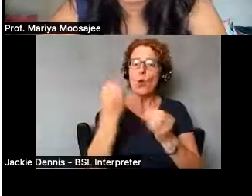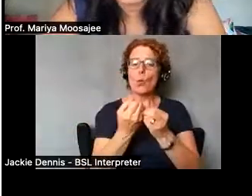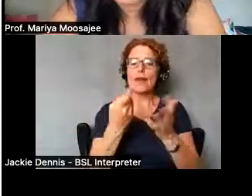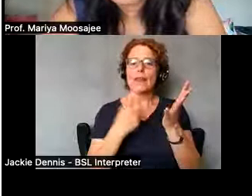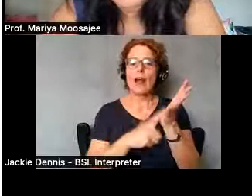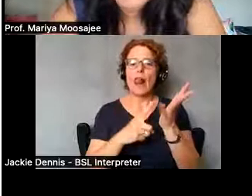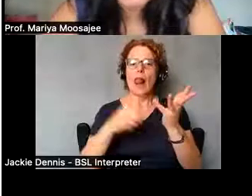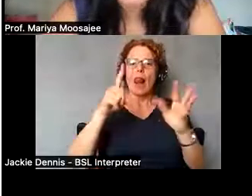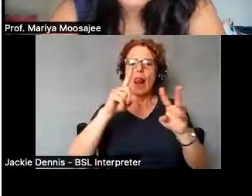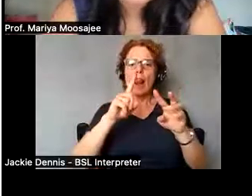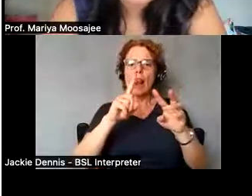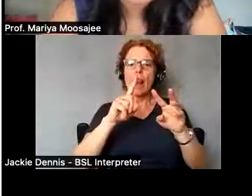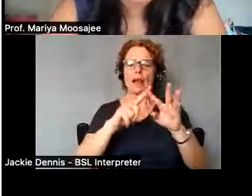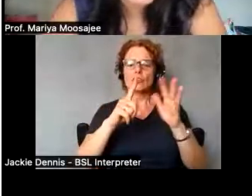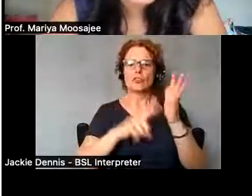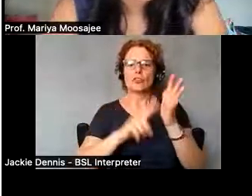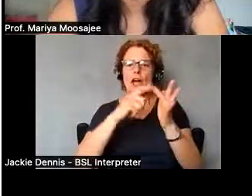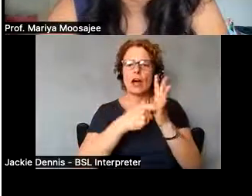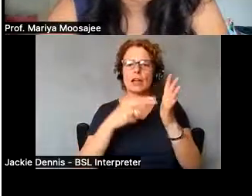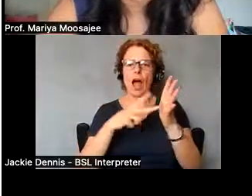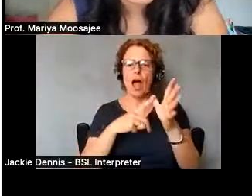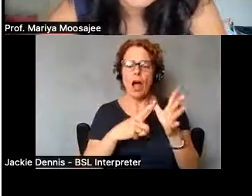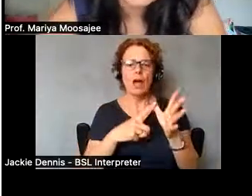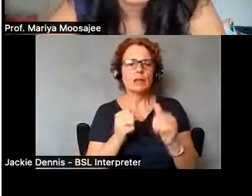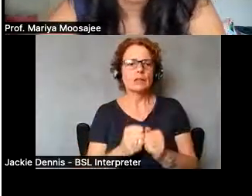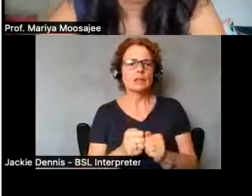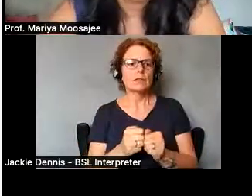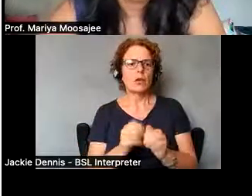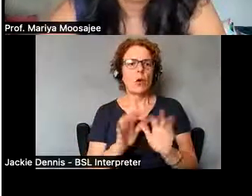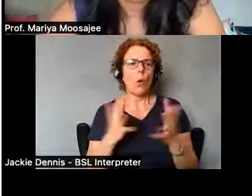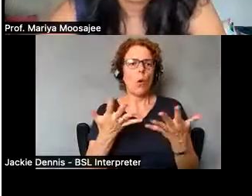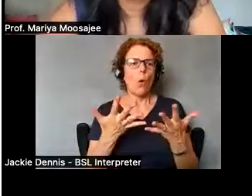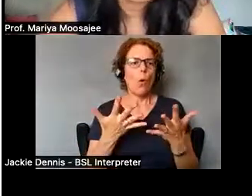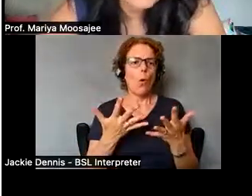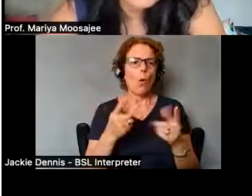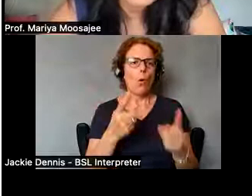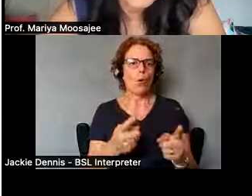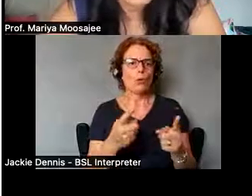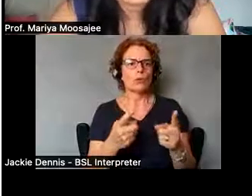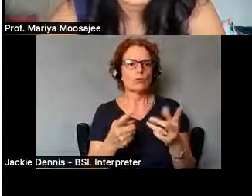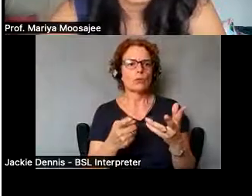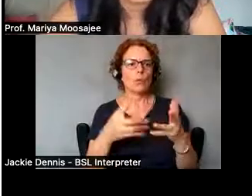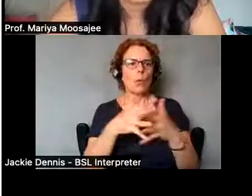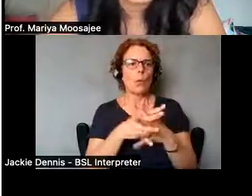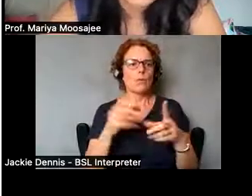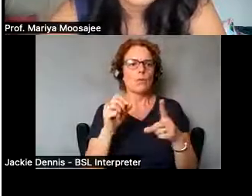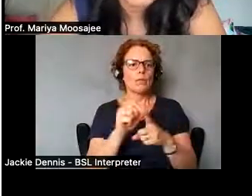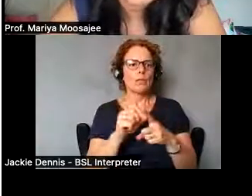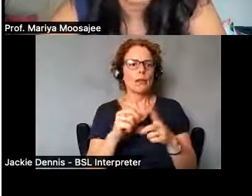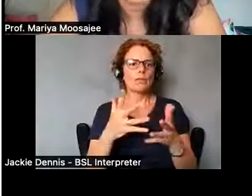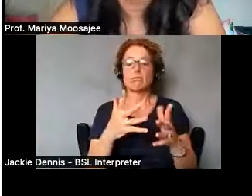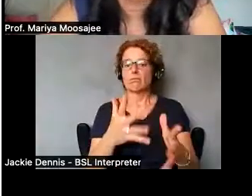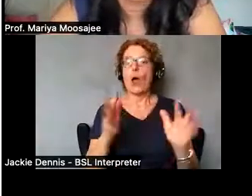or its trade name, which is Voretigene neparvovec, which is an approved retinal gene therapy on